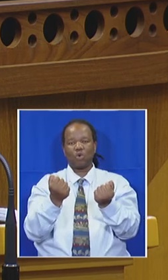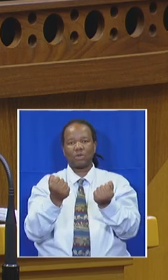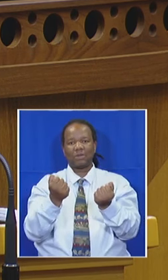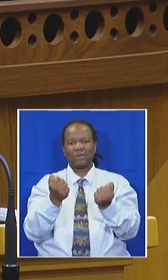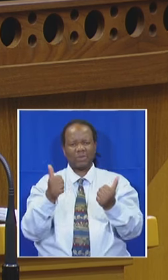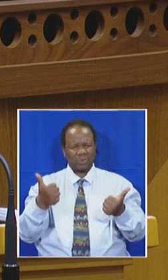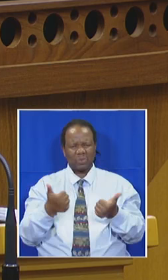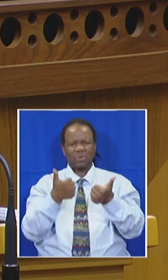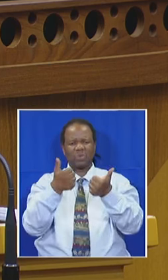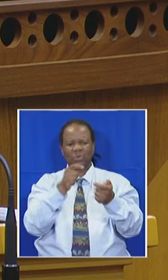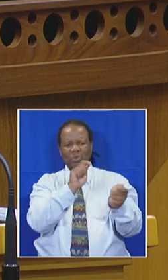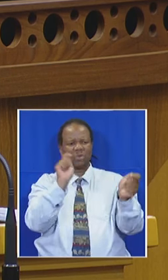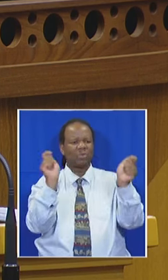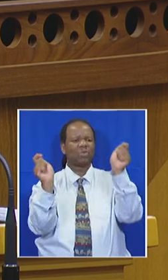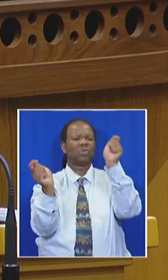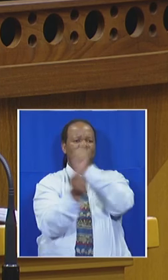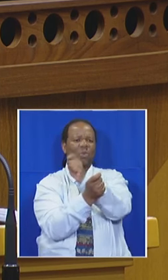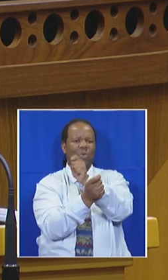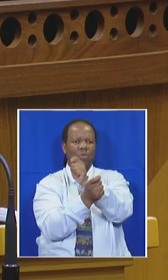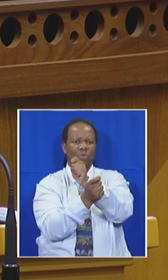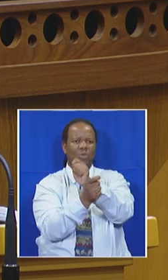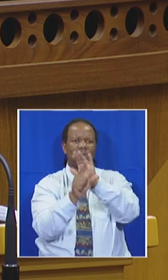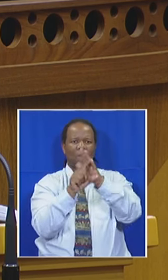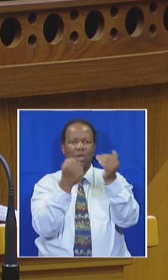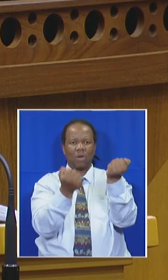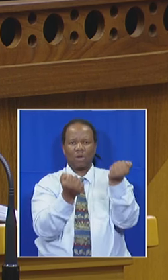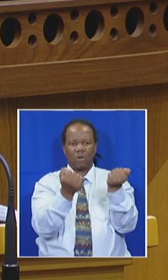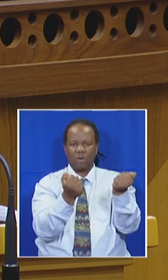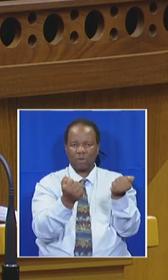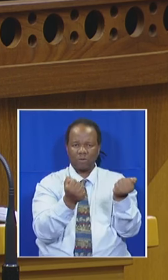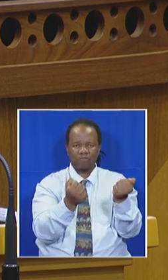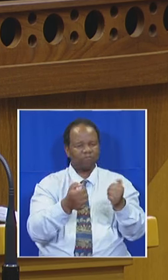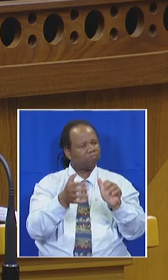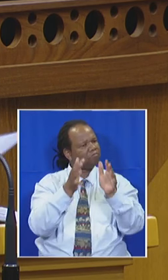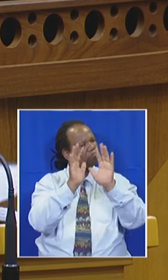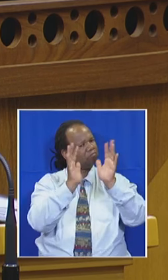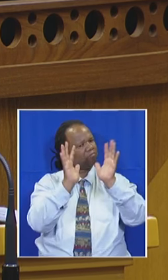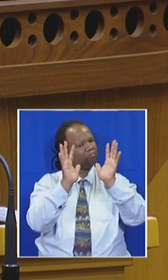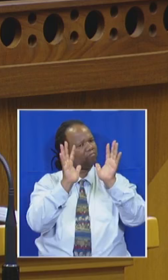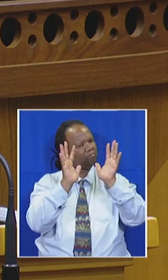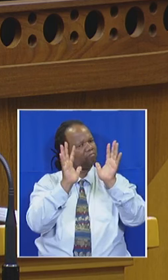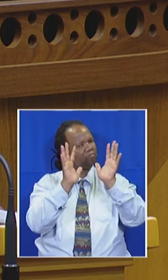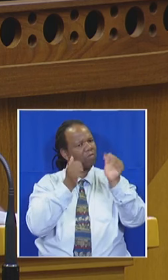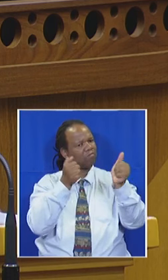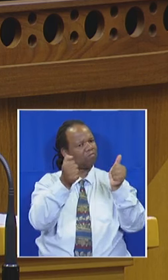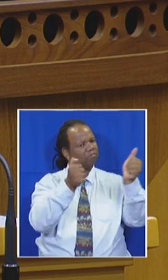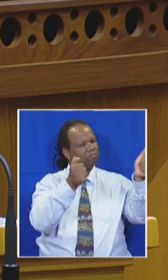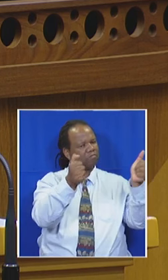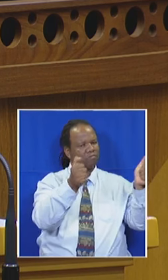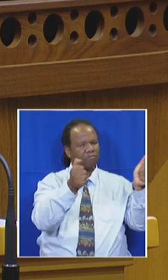judiciary. We congratulate the judiciary in this regard.